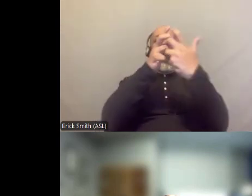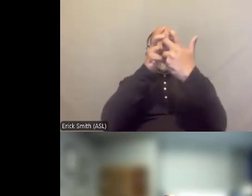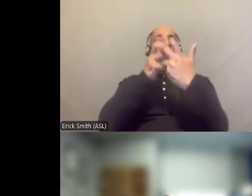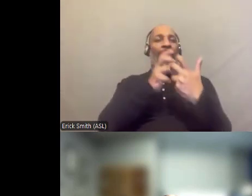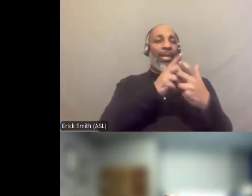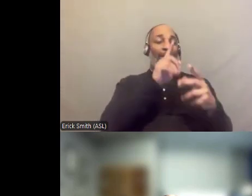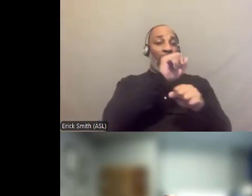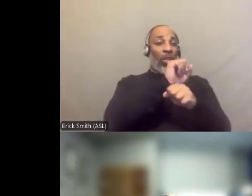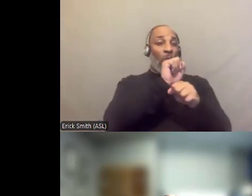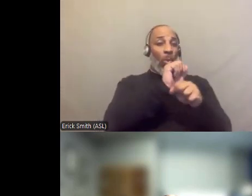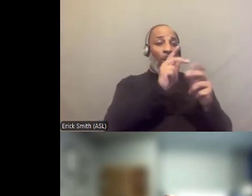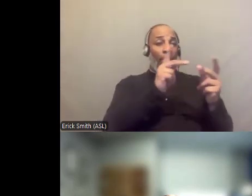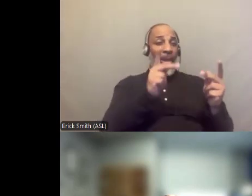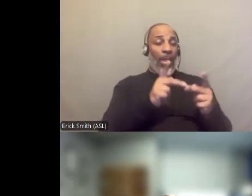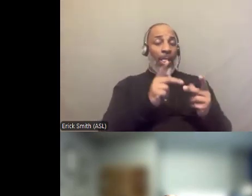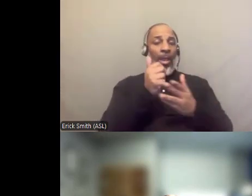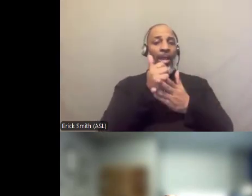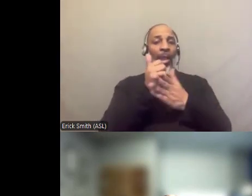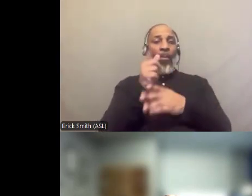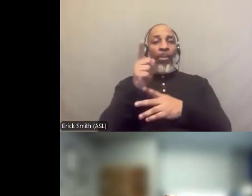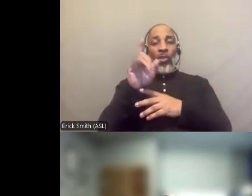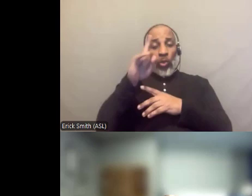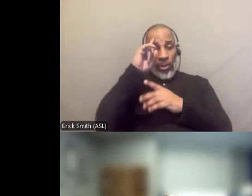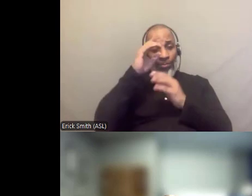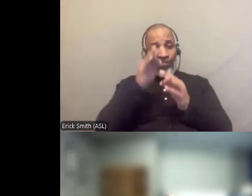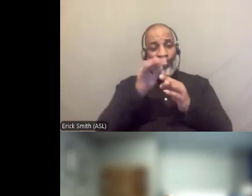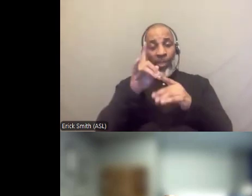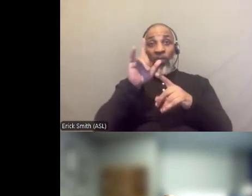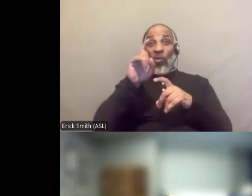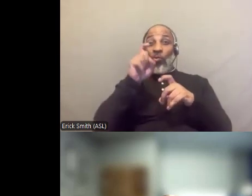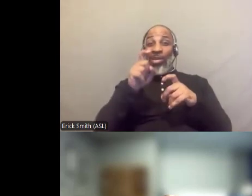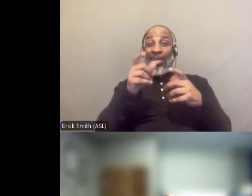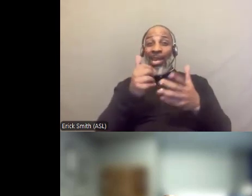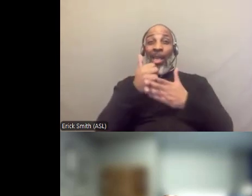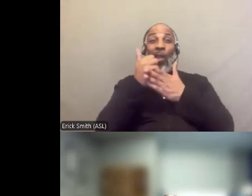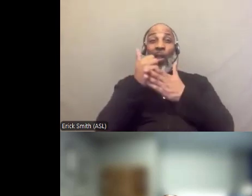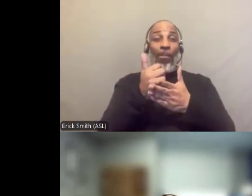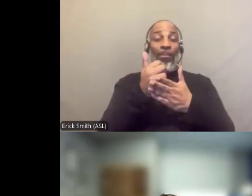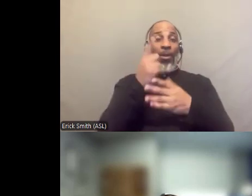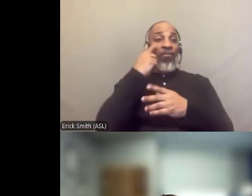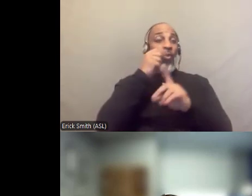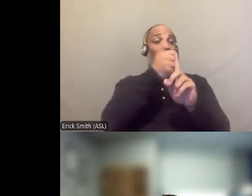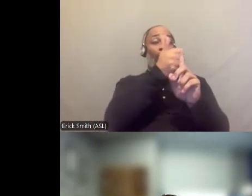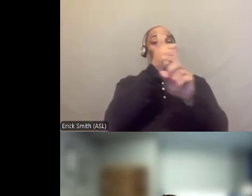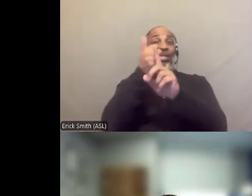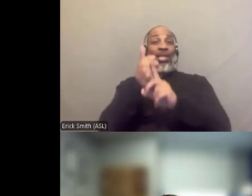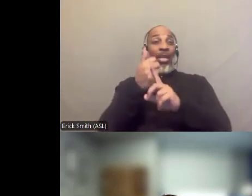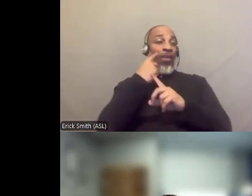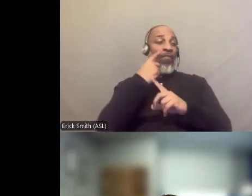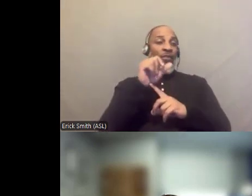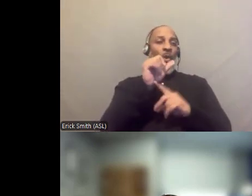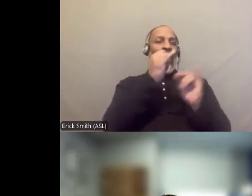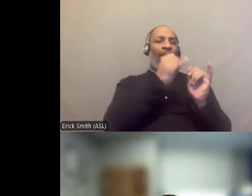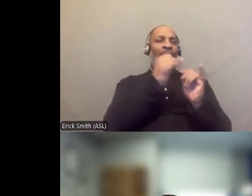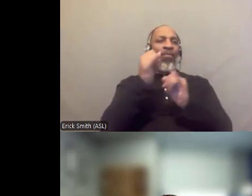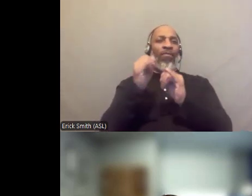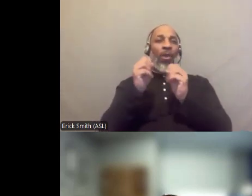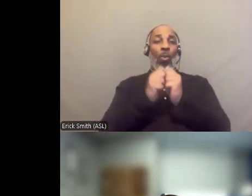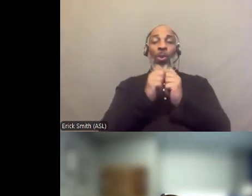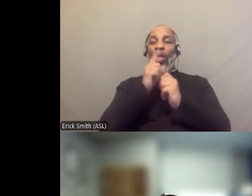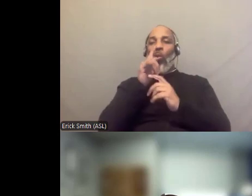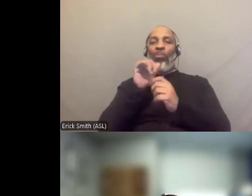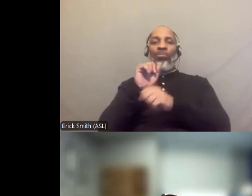workplace, and to help you to determine when to seek additional help for yourself or for an individual with whom you're